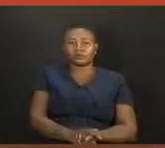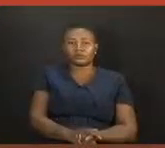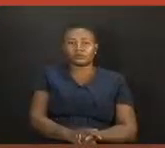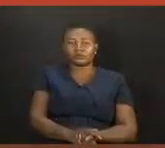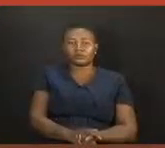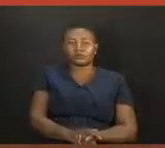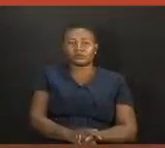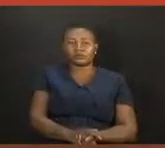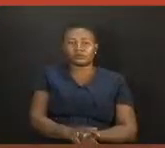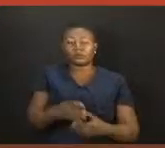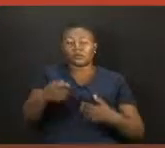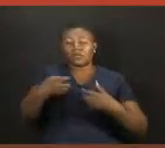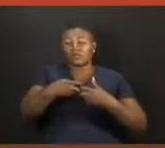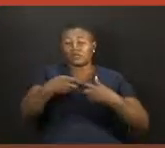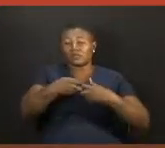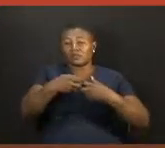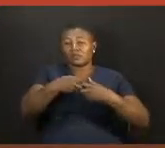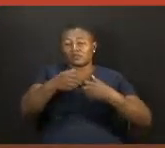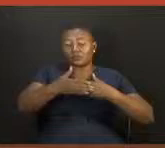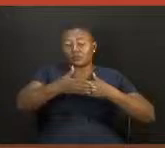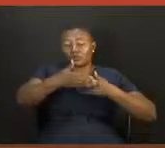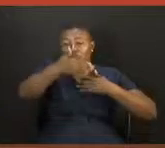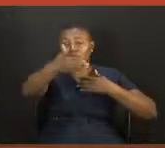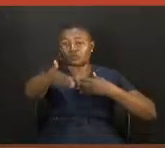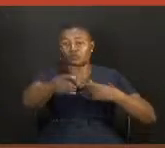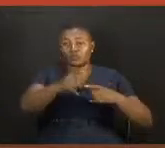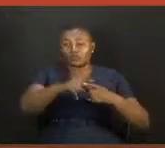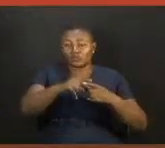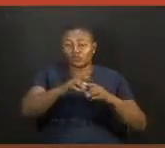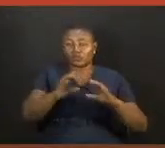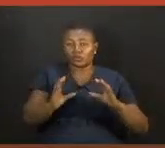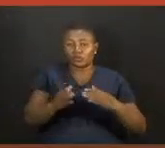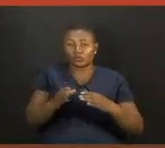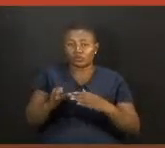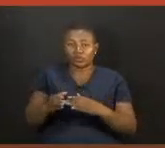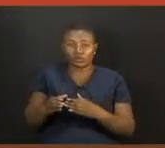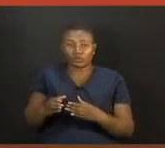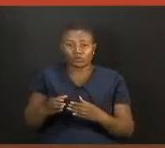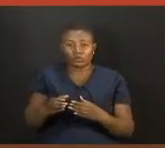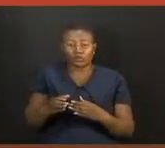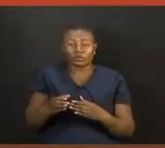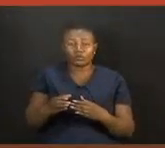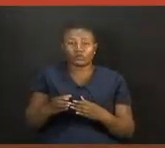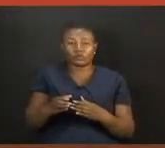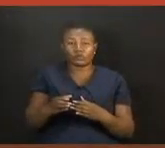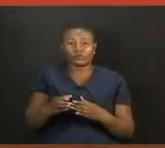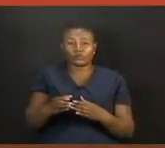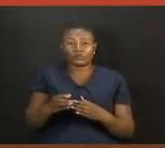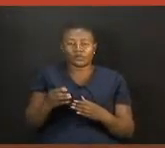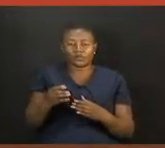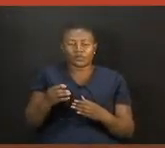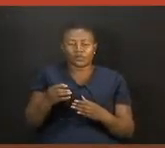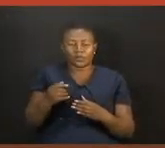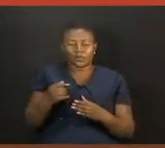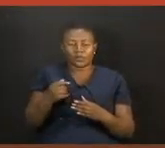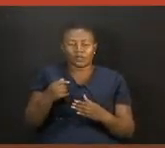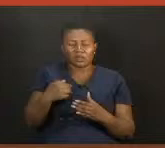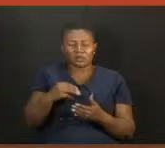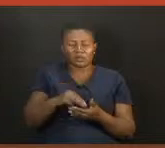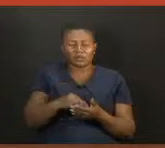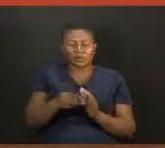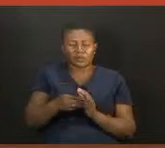electricity extension to communities, existing communities with electricity, I mean, it's becoming